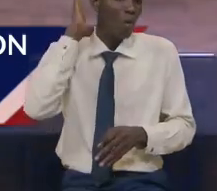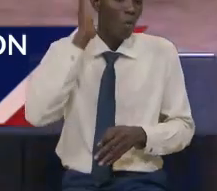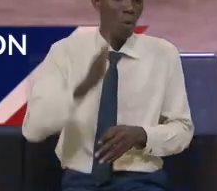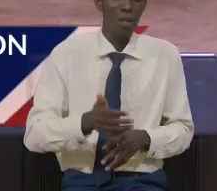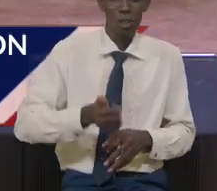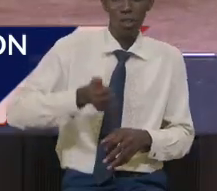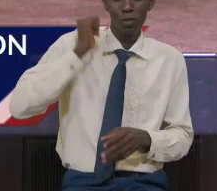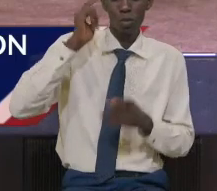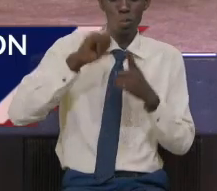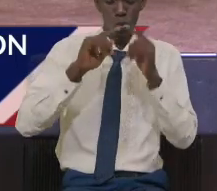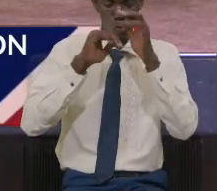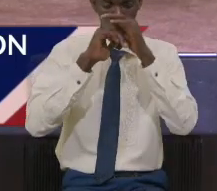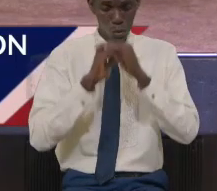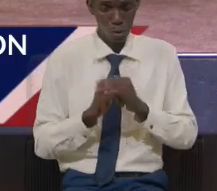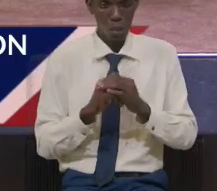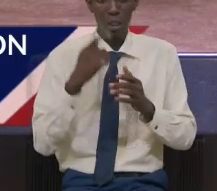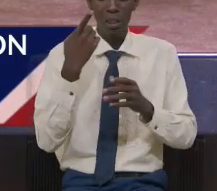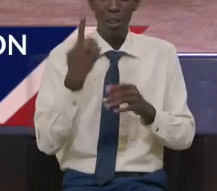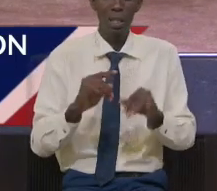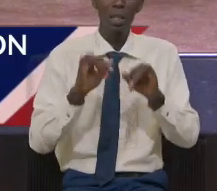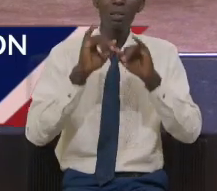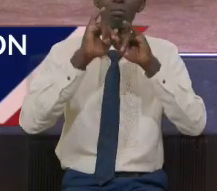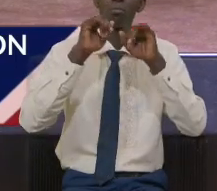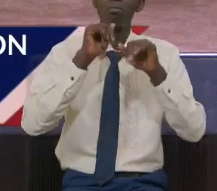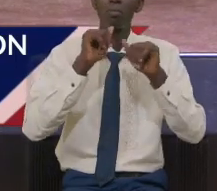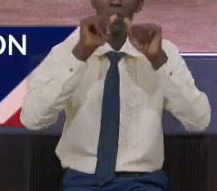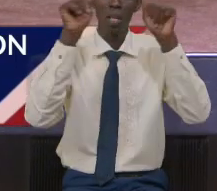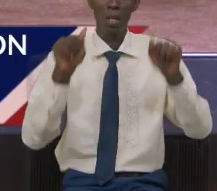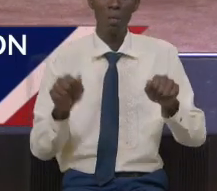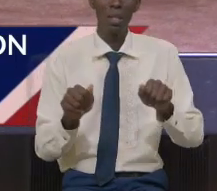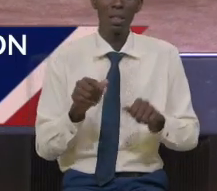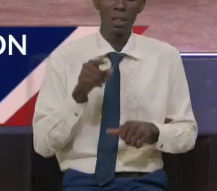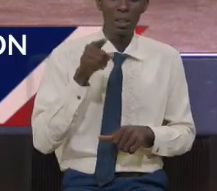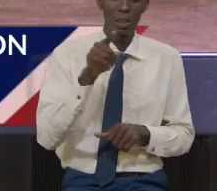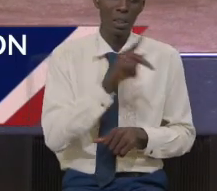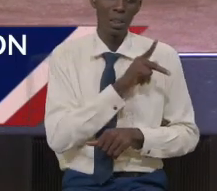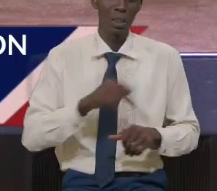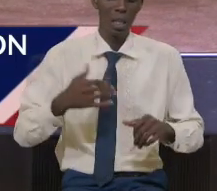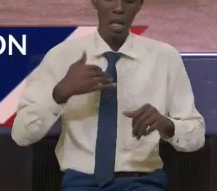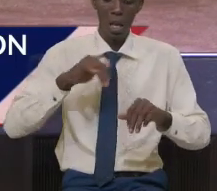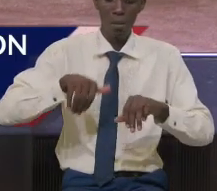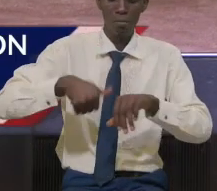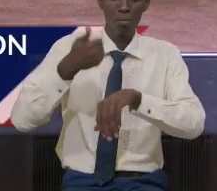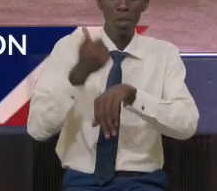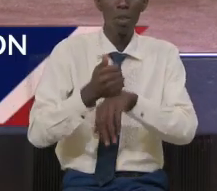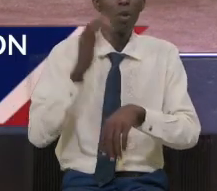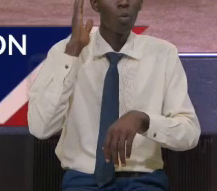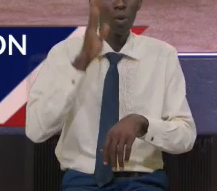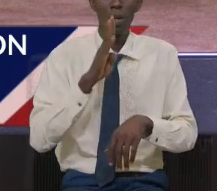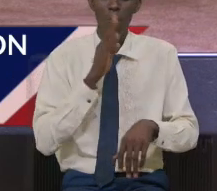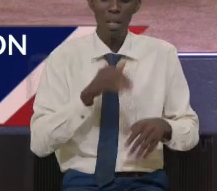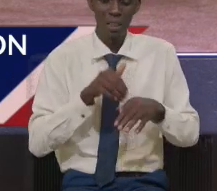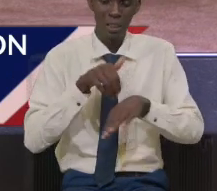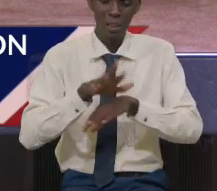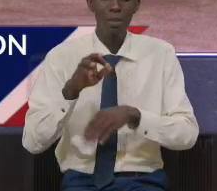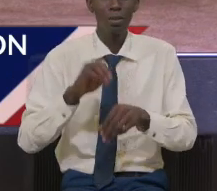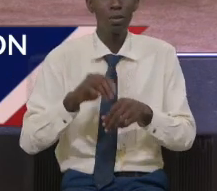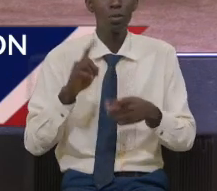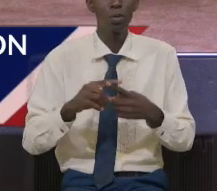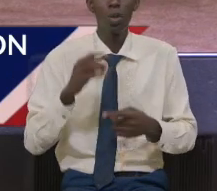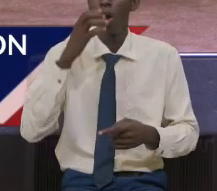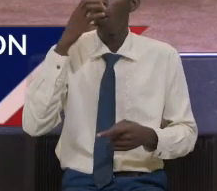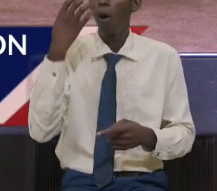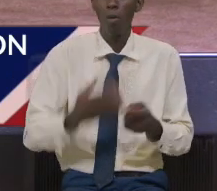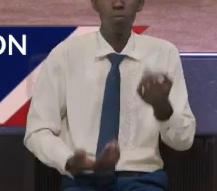down, worship the image he has set up, he'll be cast into a bony, furry furnace.